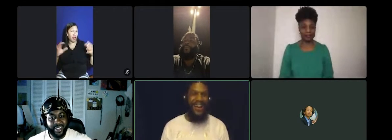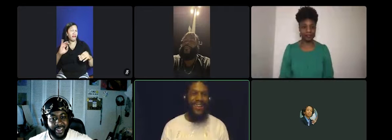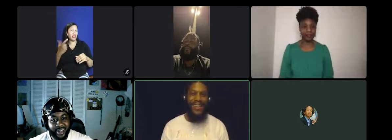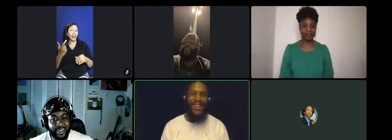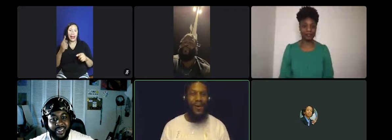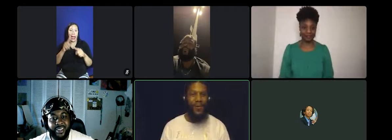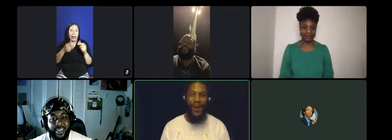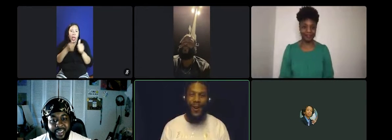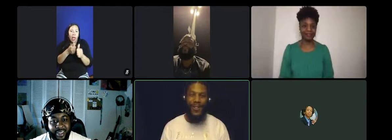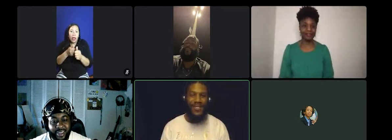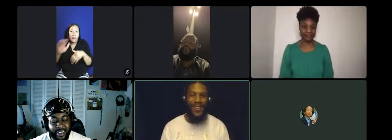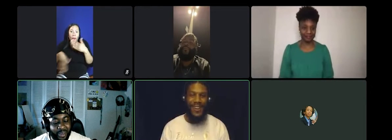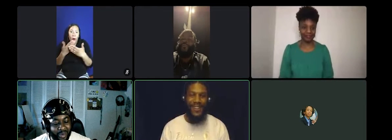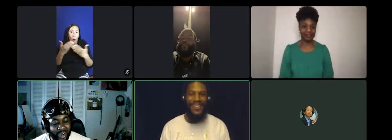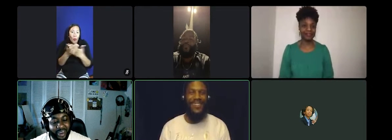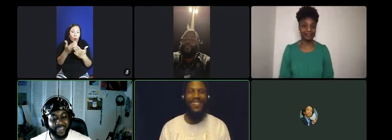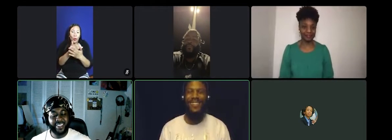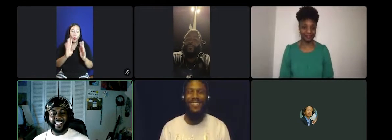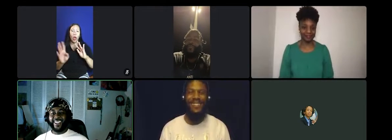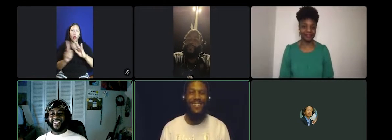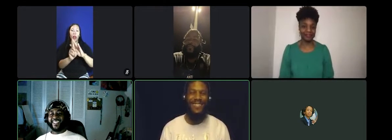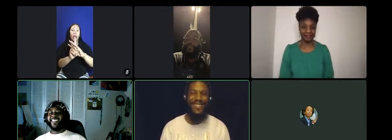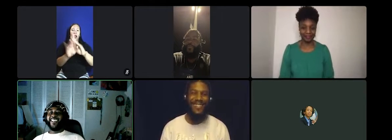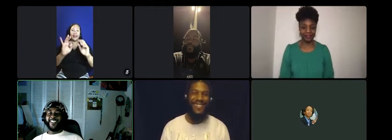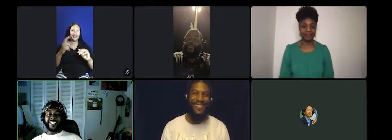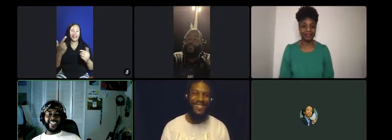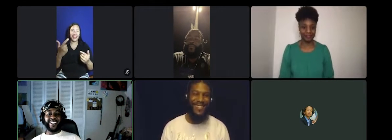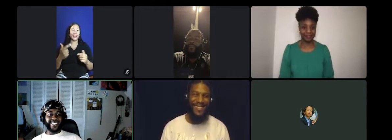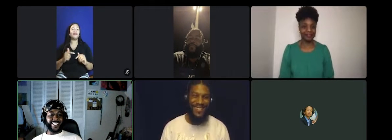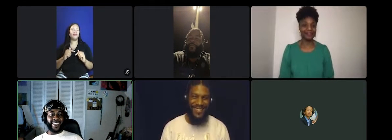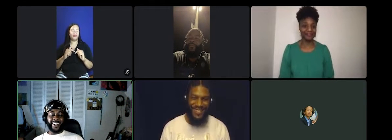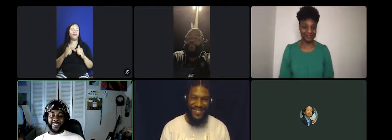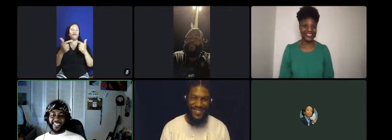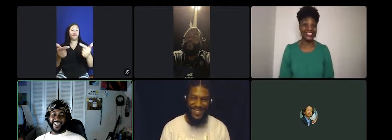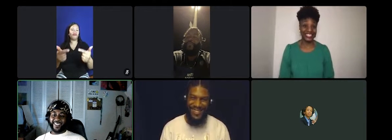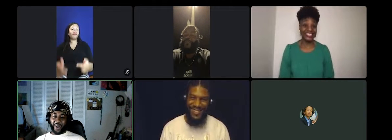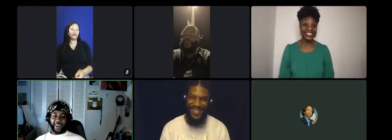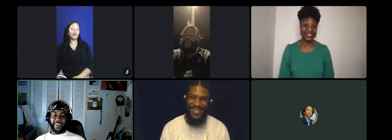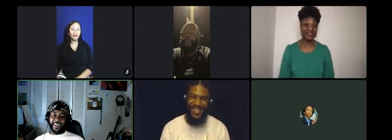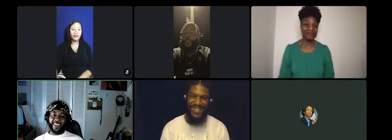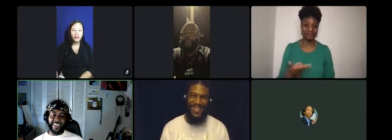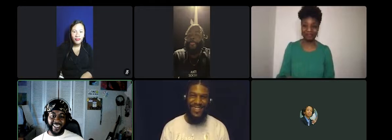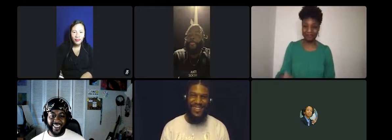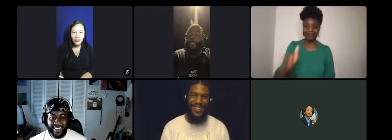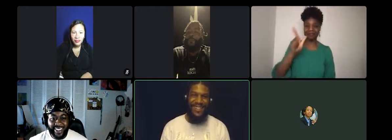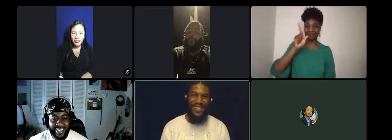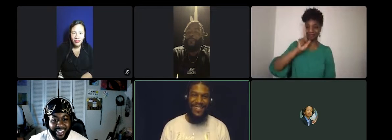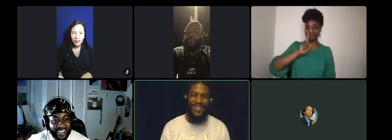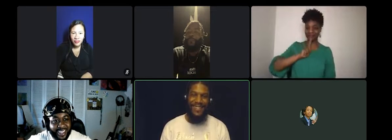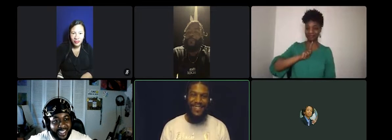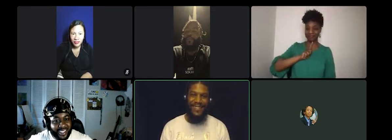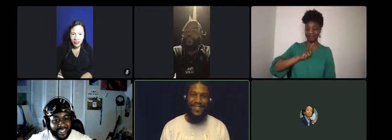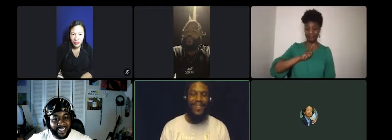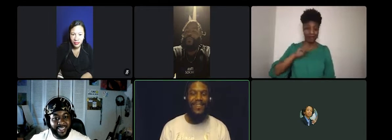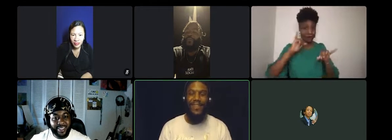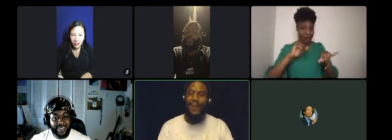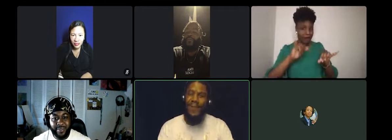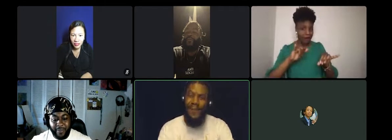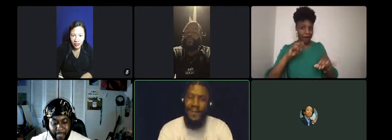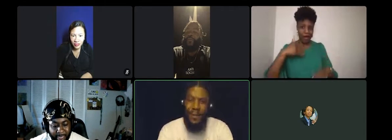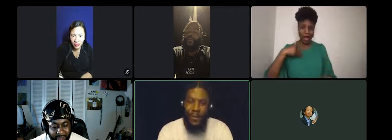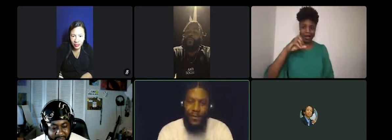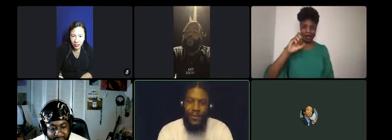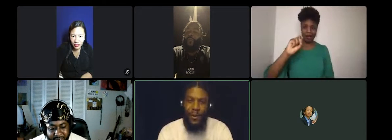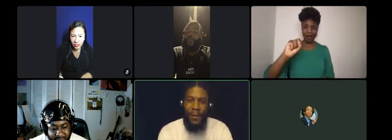up with all the slang. Oh wow. There's slang and sign language. That is, wow. Yeah, give me an example if you